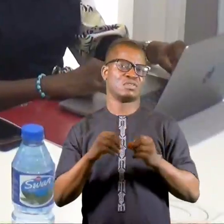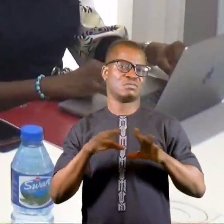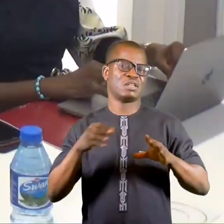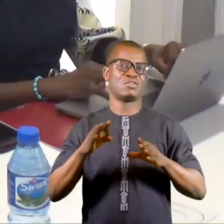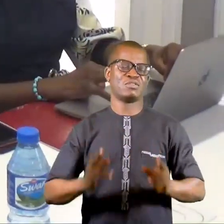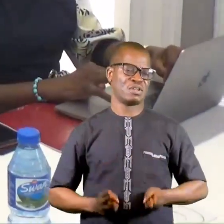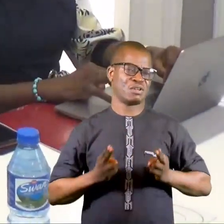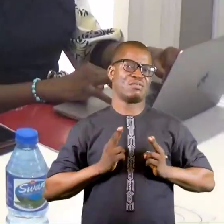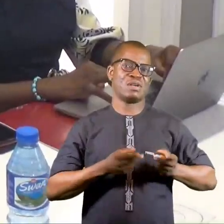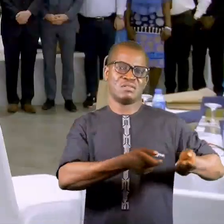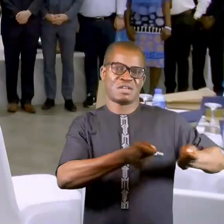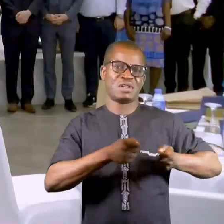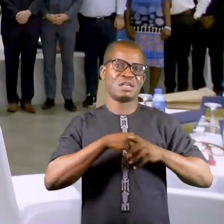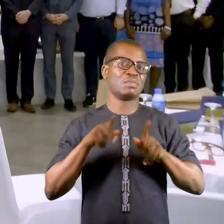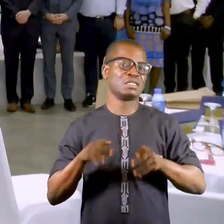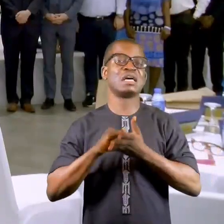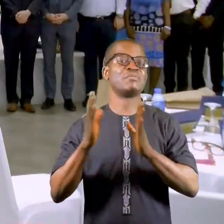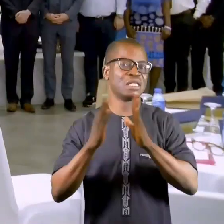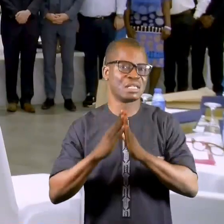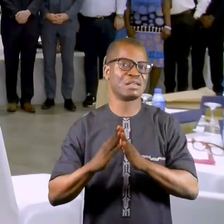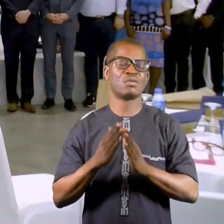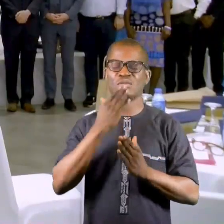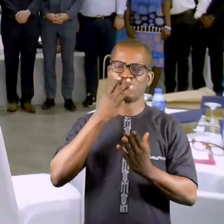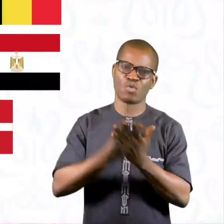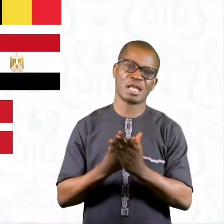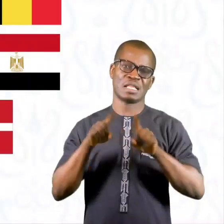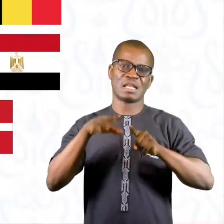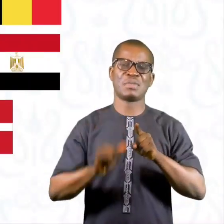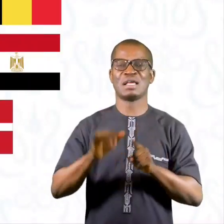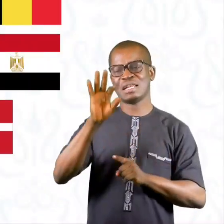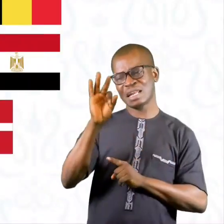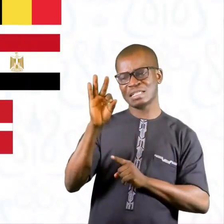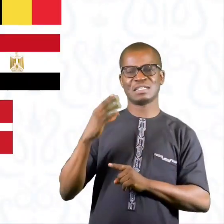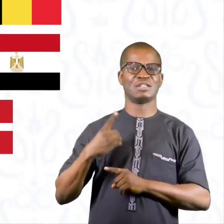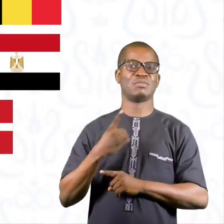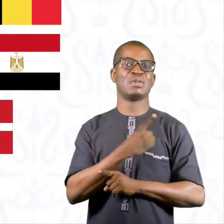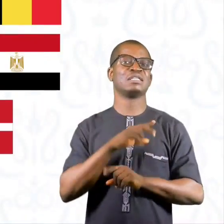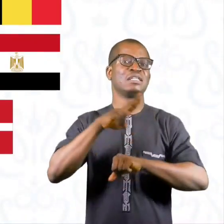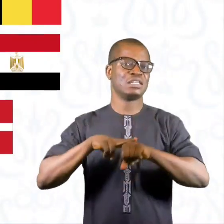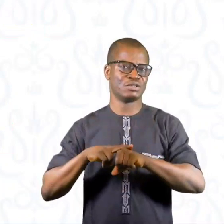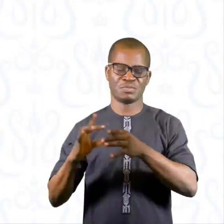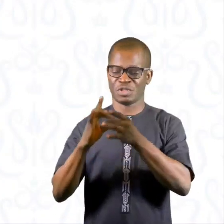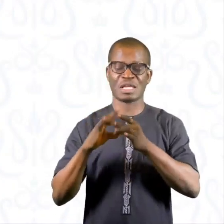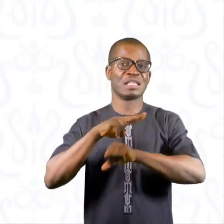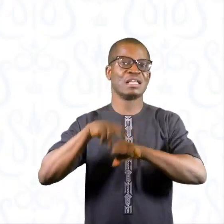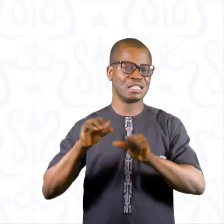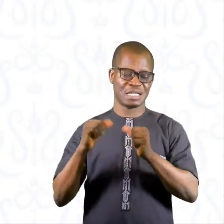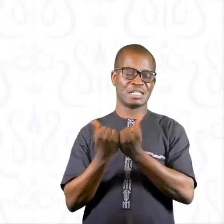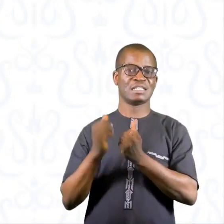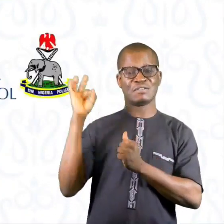in persons. The meeting was well attended by officials from 19 diplomatic missions, United